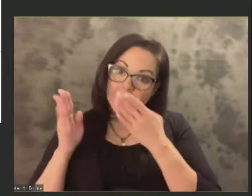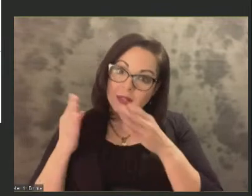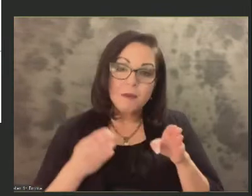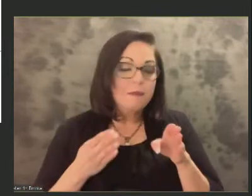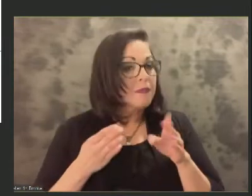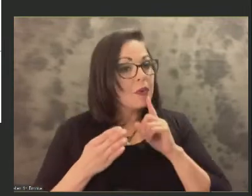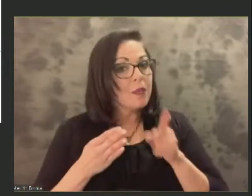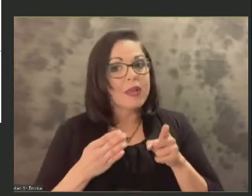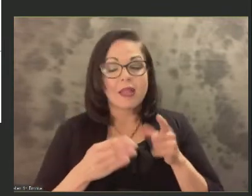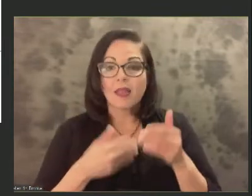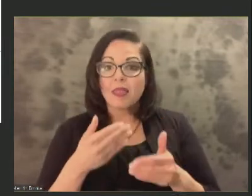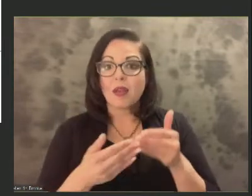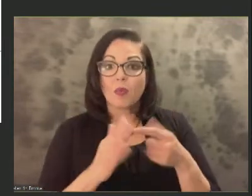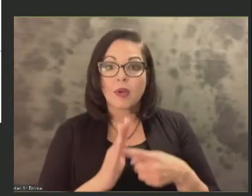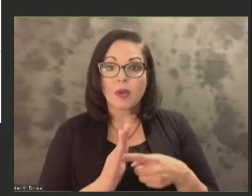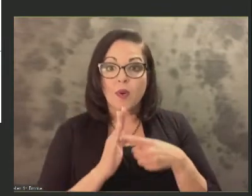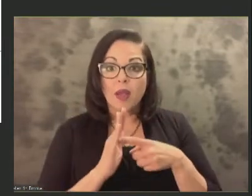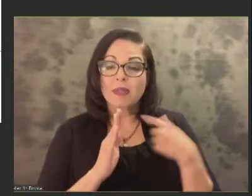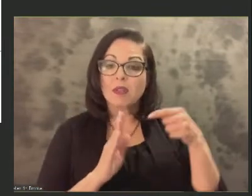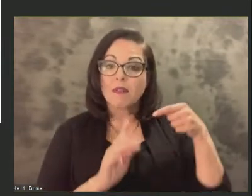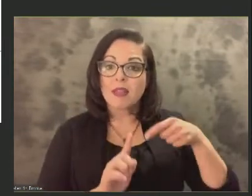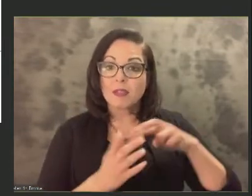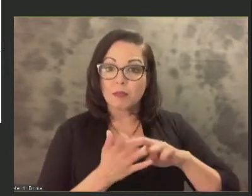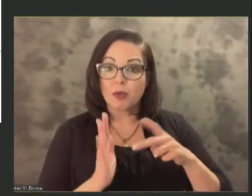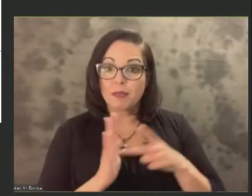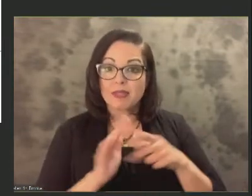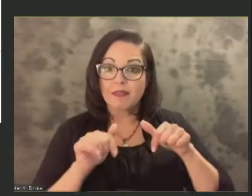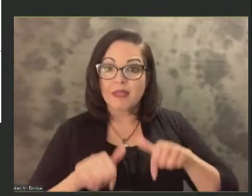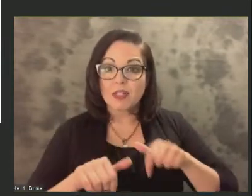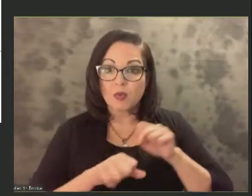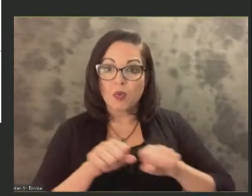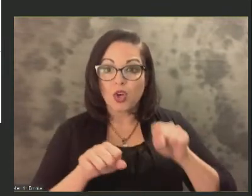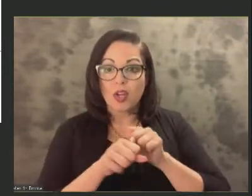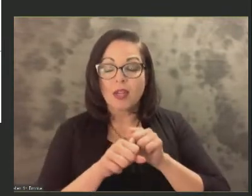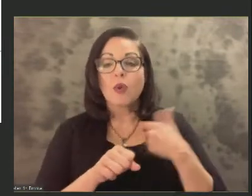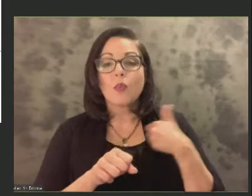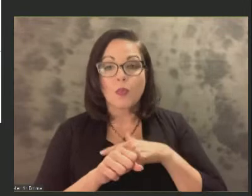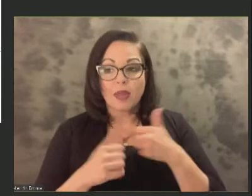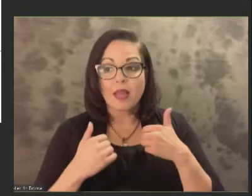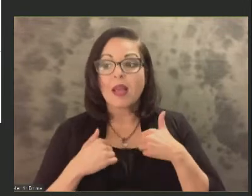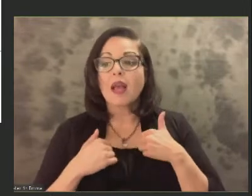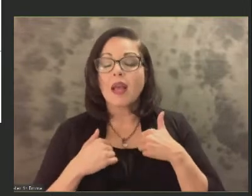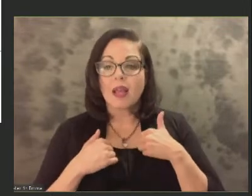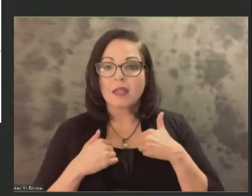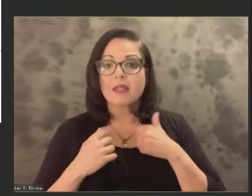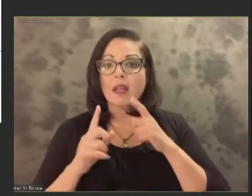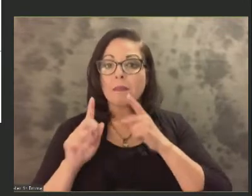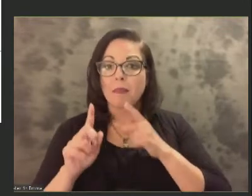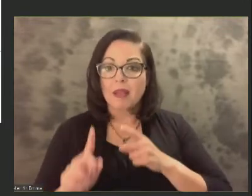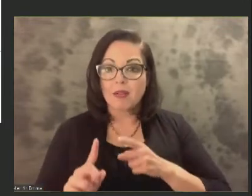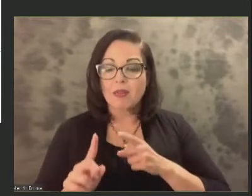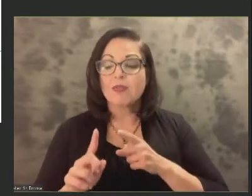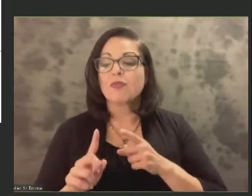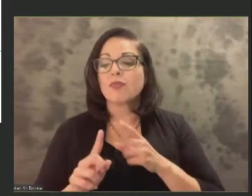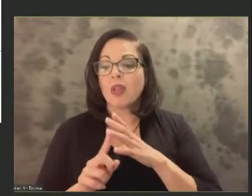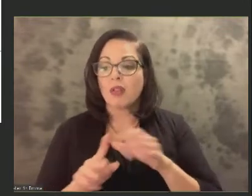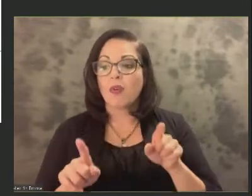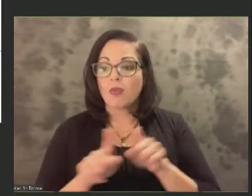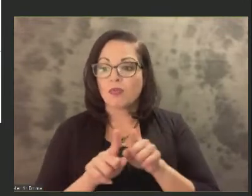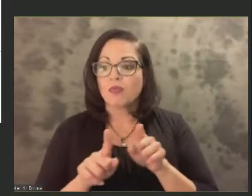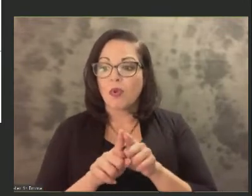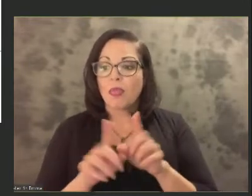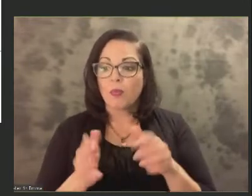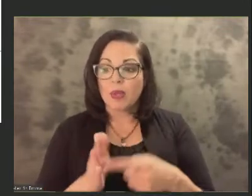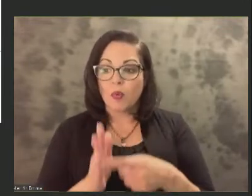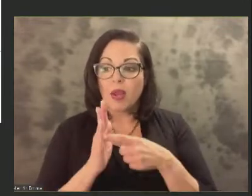the refinement, which is the purpose of the work. Under the methods and refinement, I wanted to share that